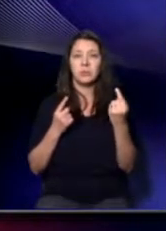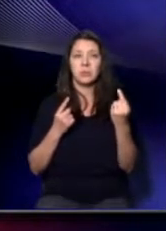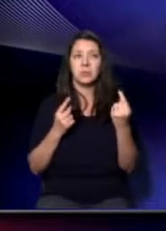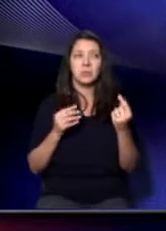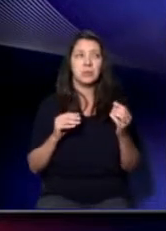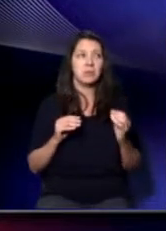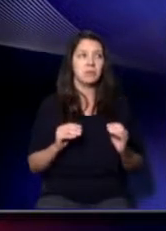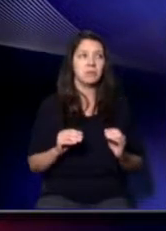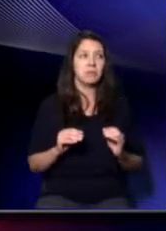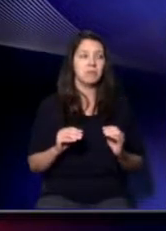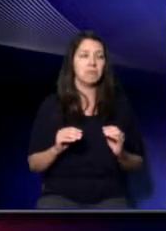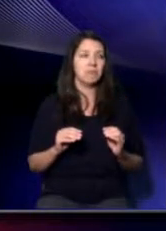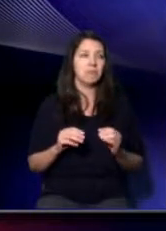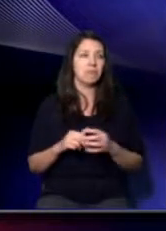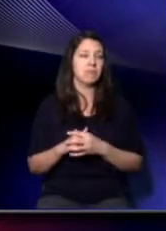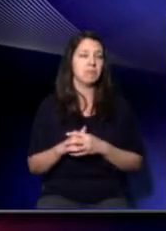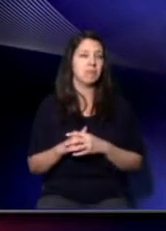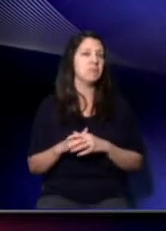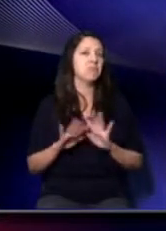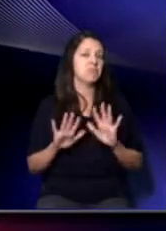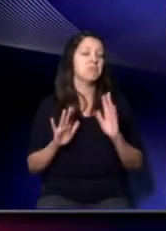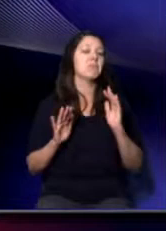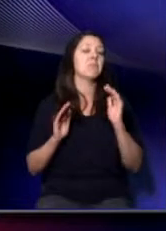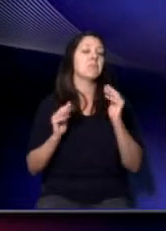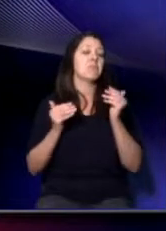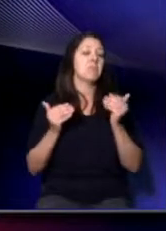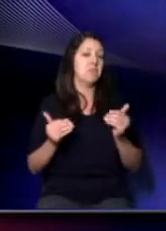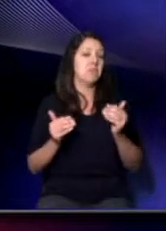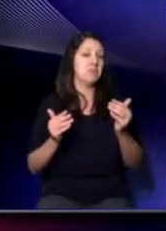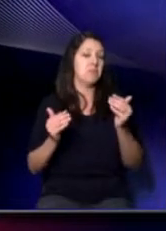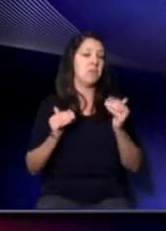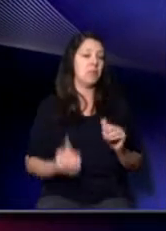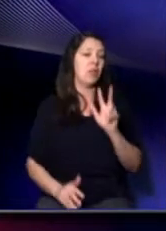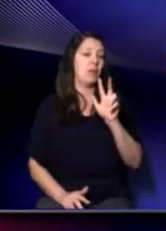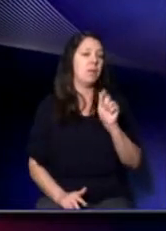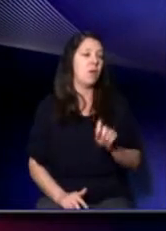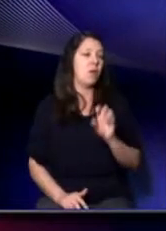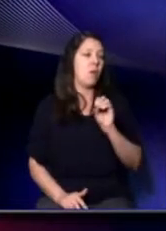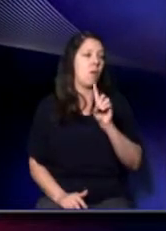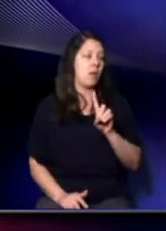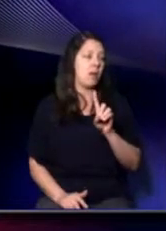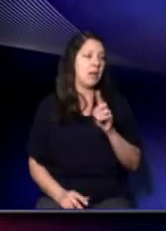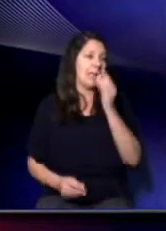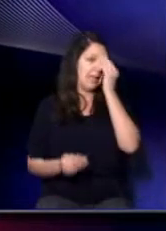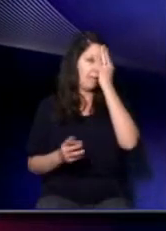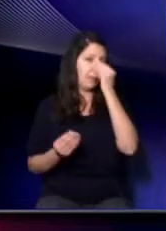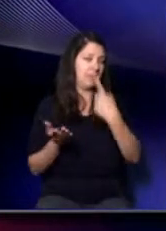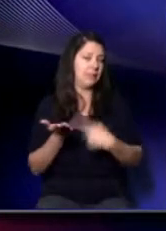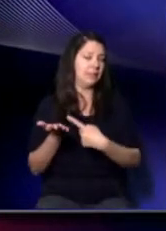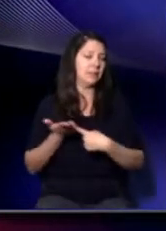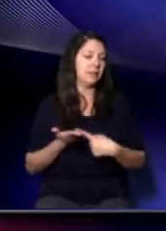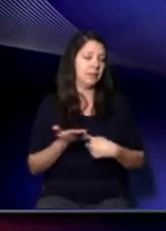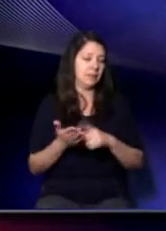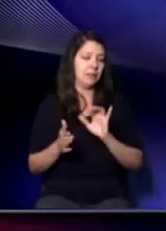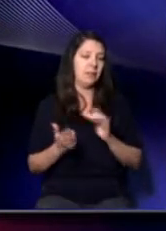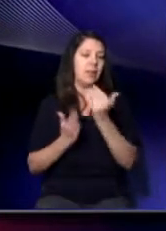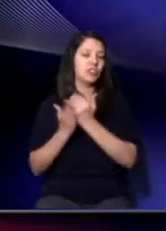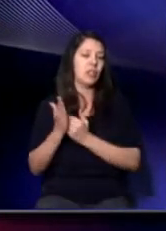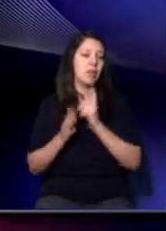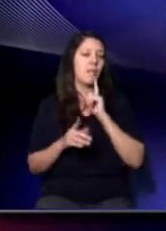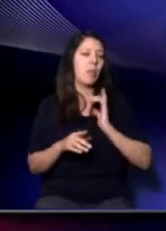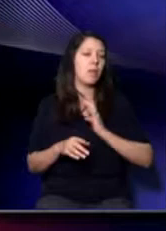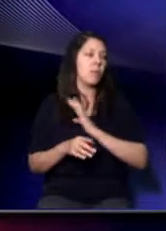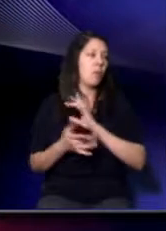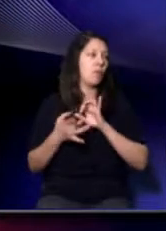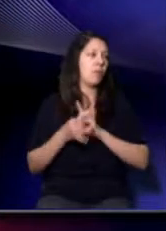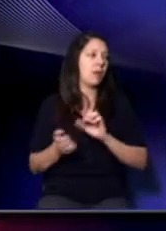Adopted. Next to 3.01, information and discussion item, questions for the board regarding the